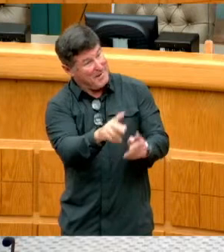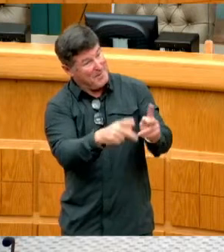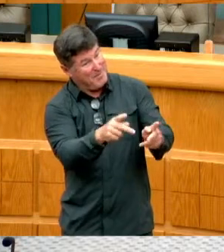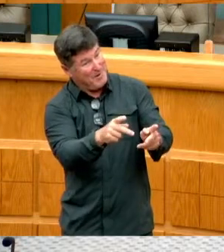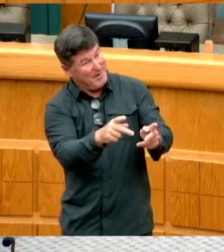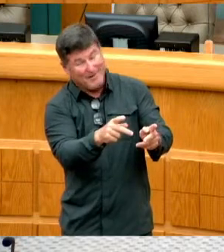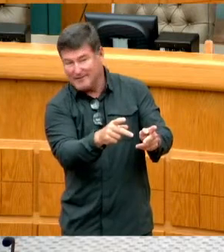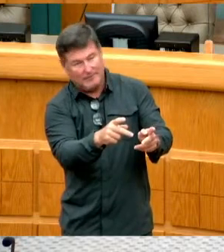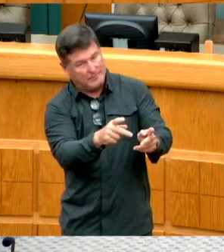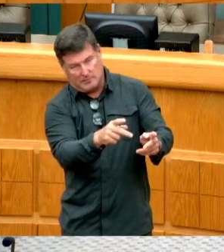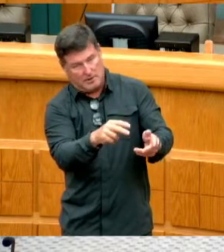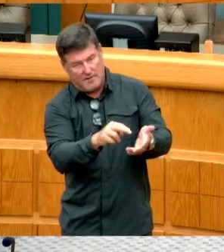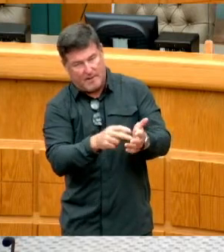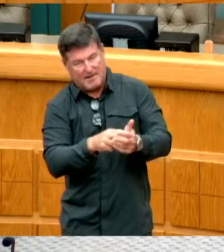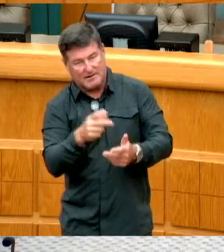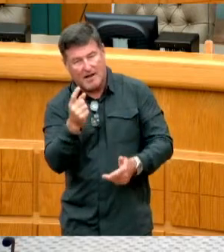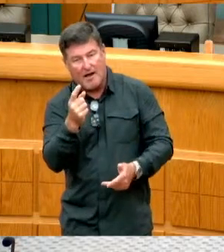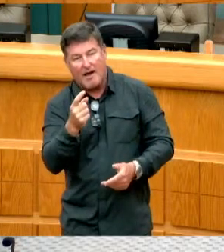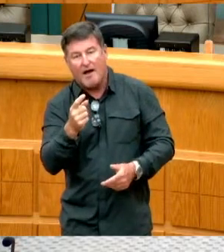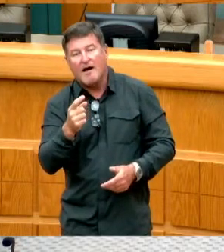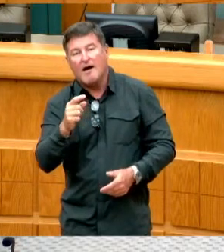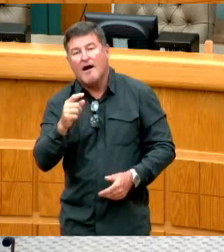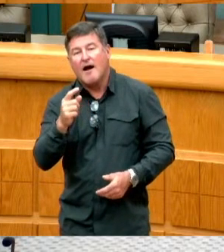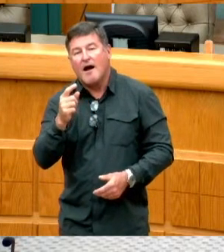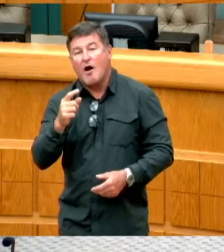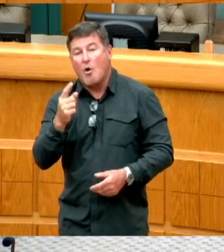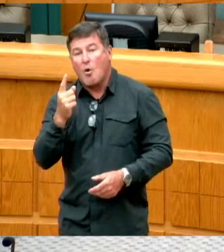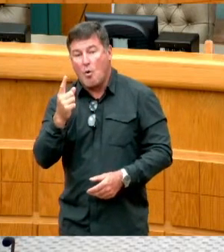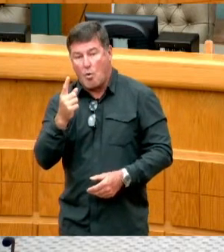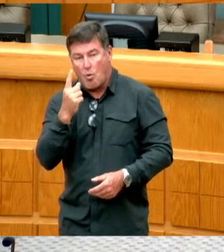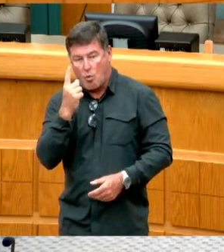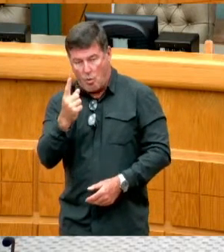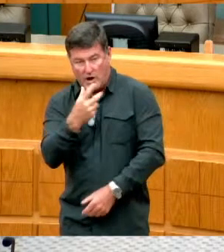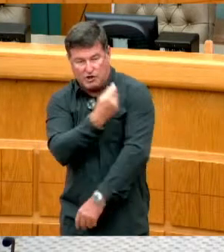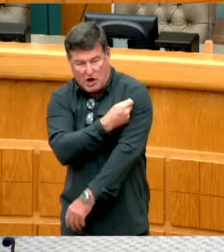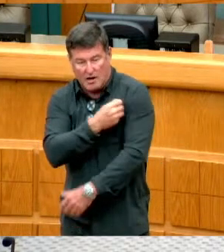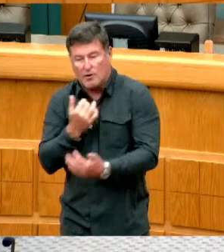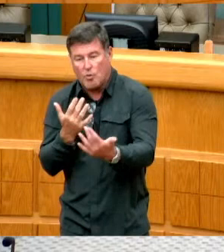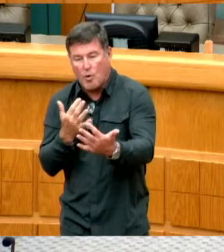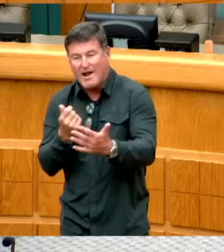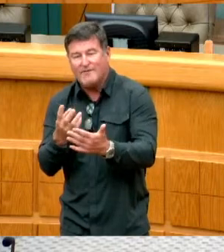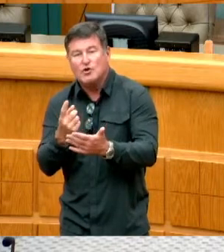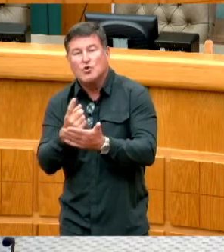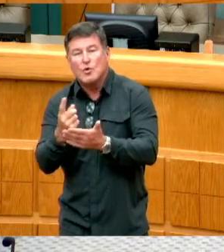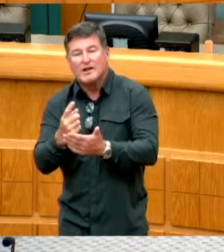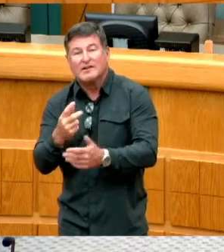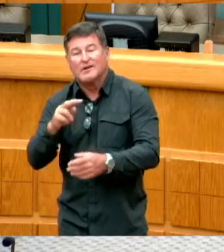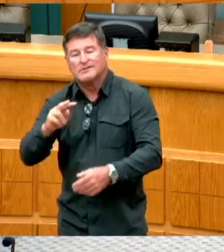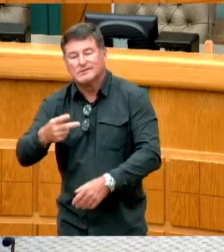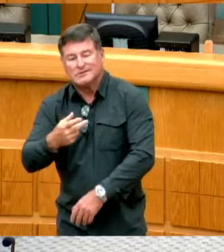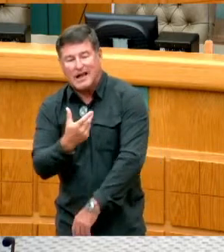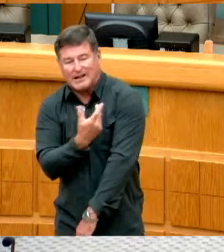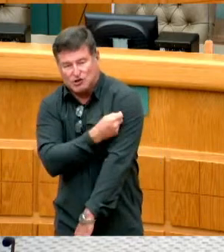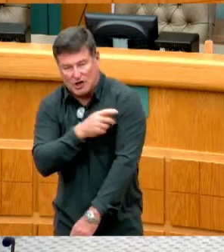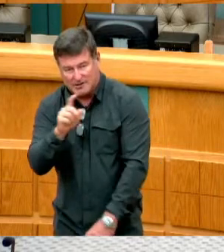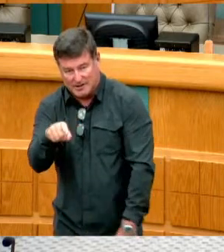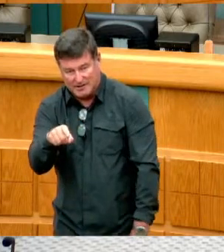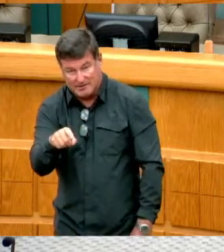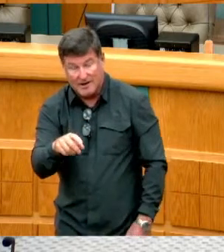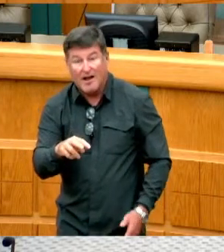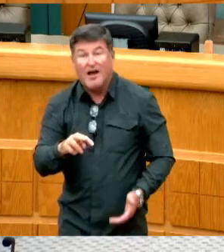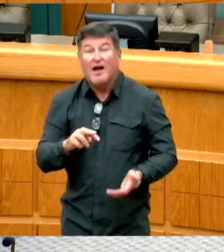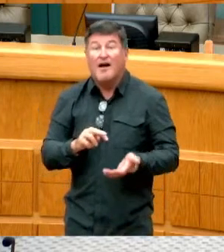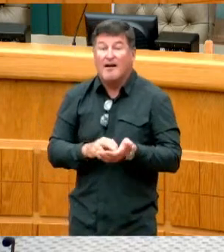a second dose in a few weeks. So additionally, our vaccine delivery capability also exceeds